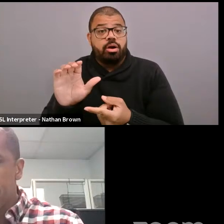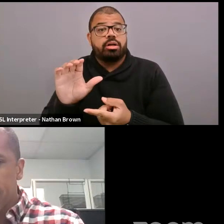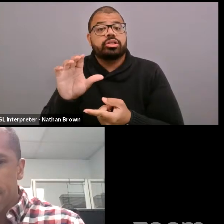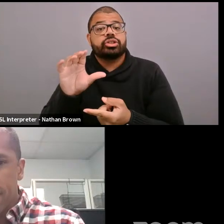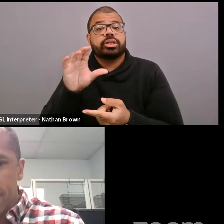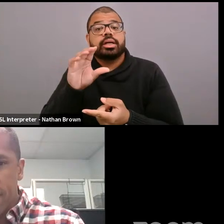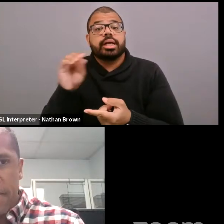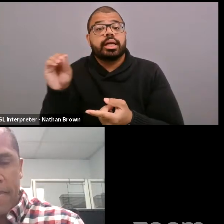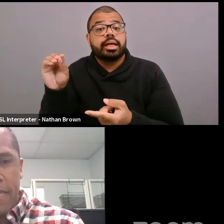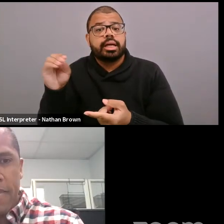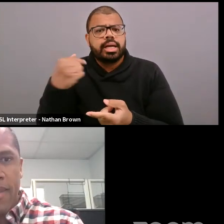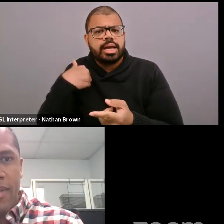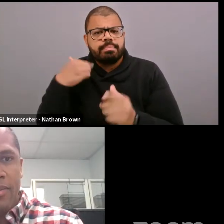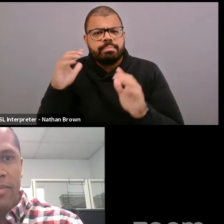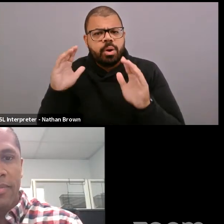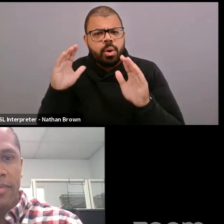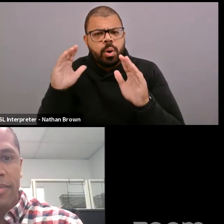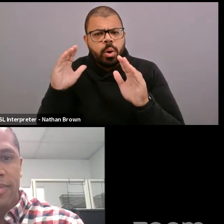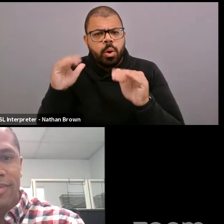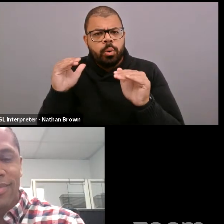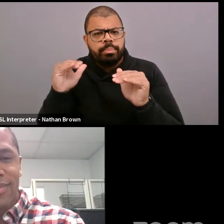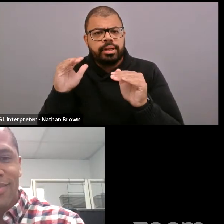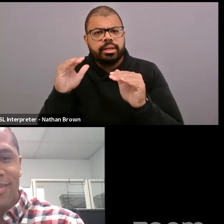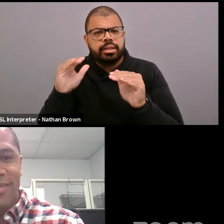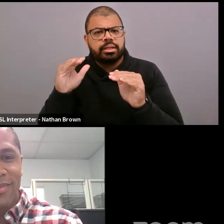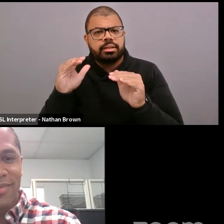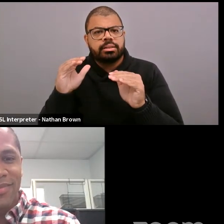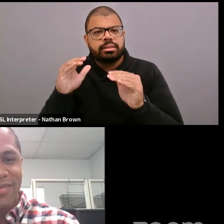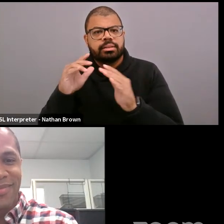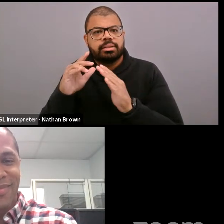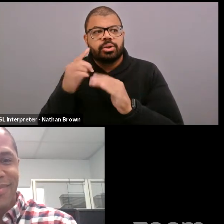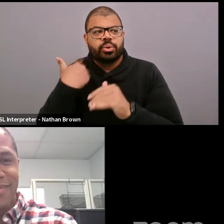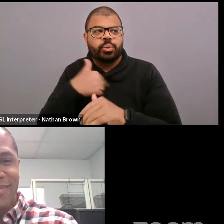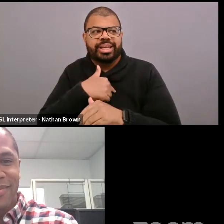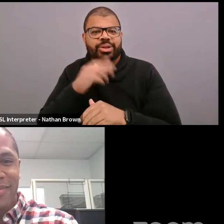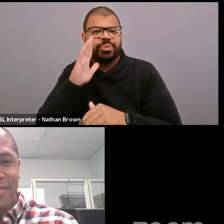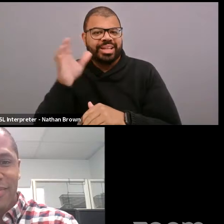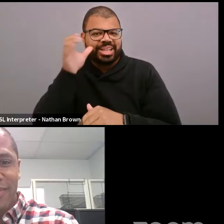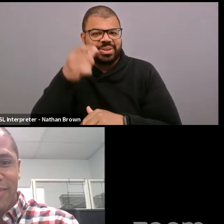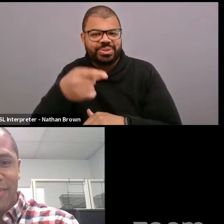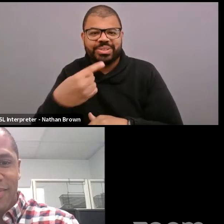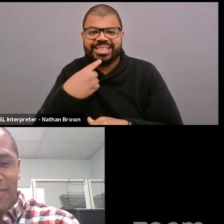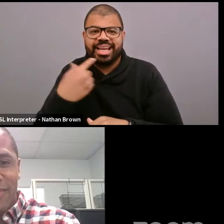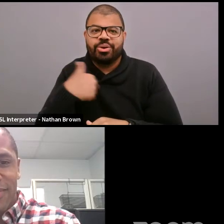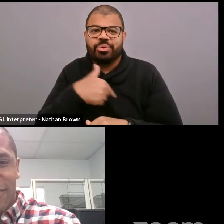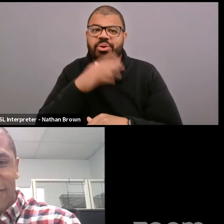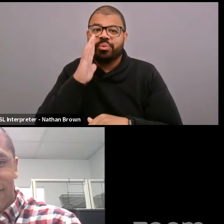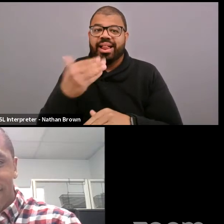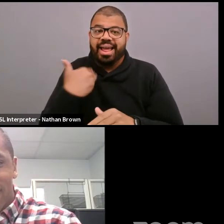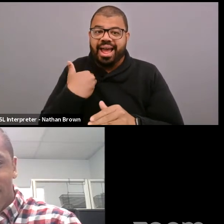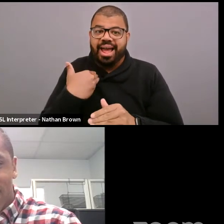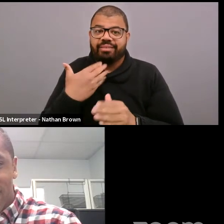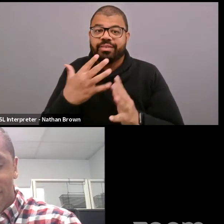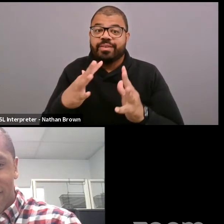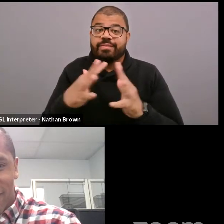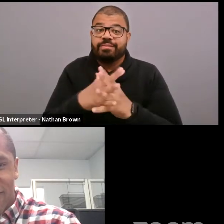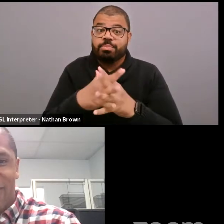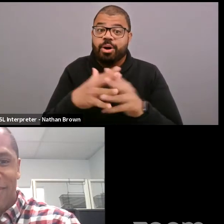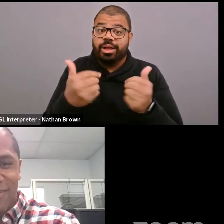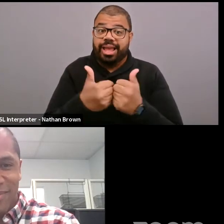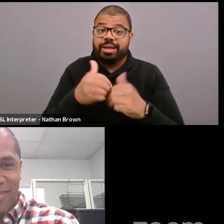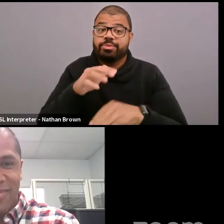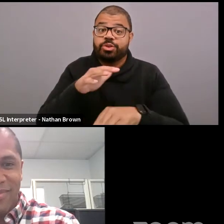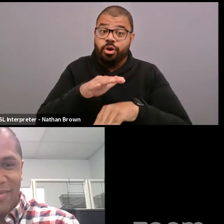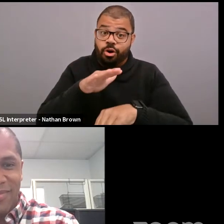Gilberto, I'm hoping that what we'll hear you say is that we'll have football games on campus in the fall, and we'll get